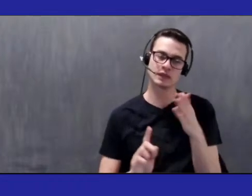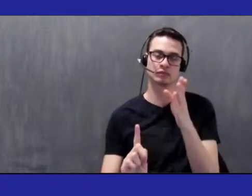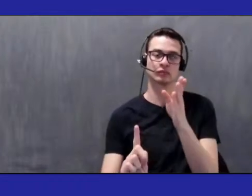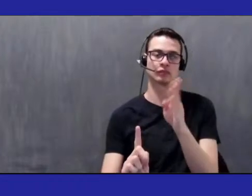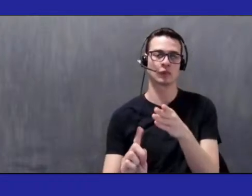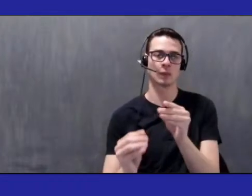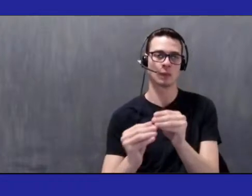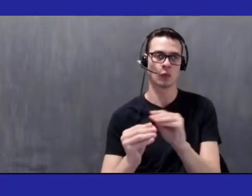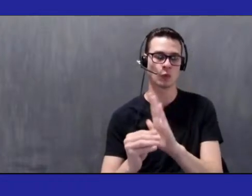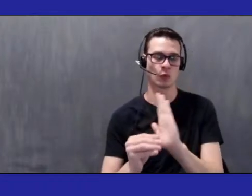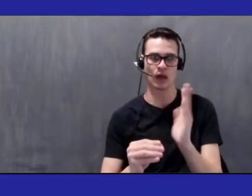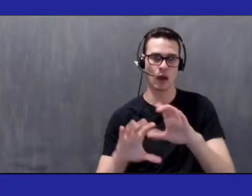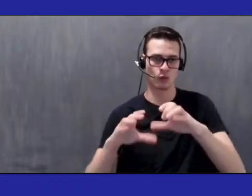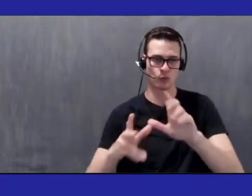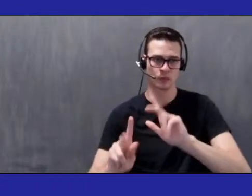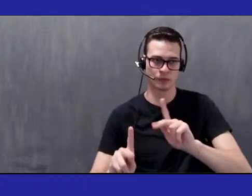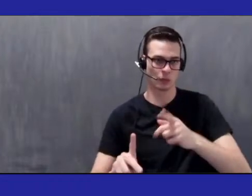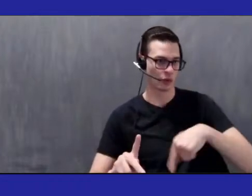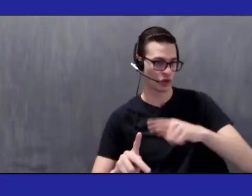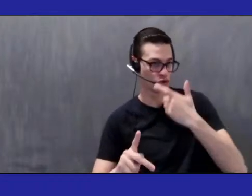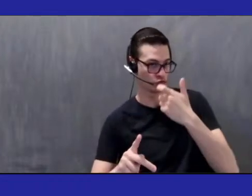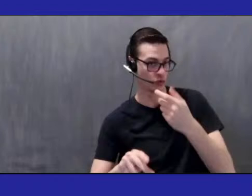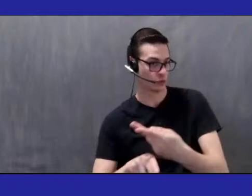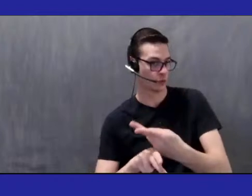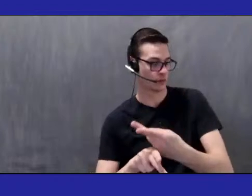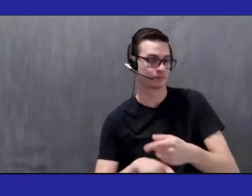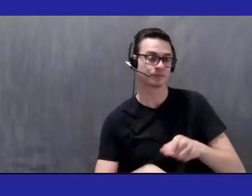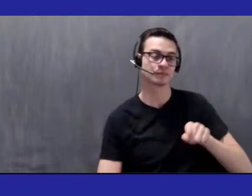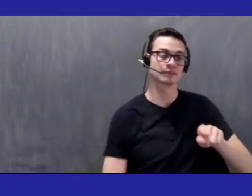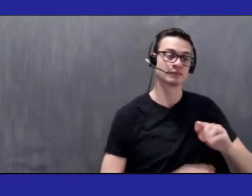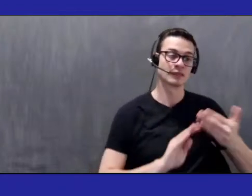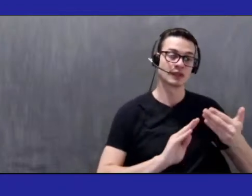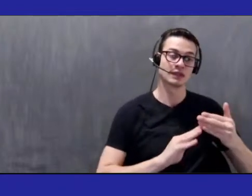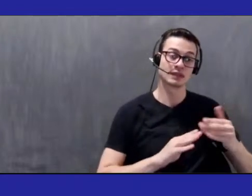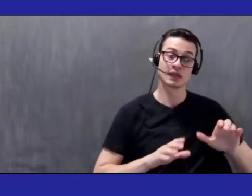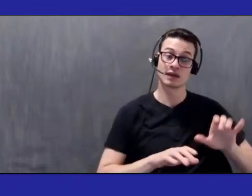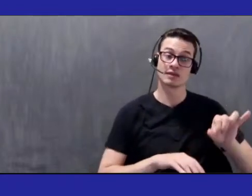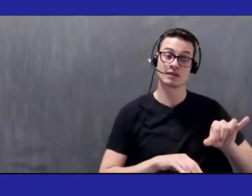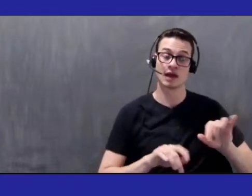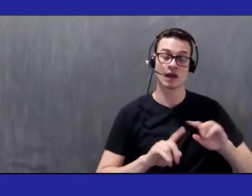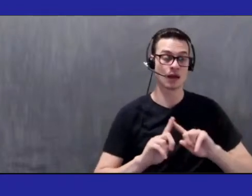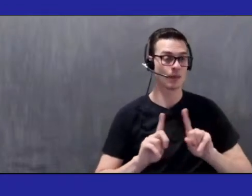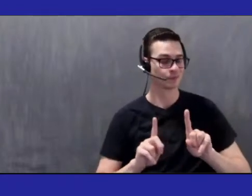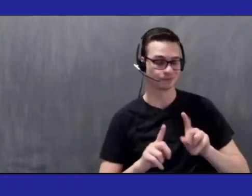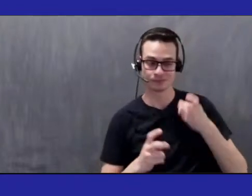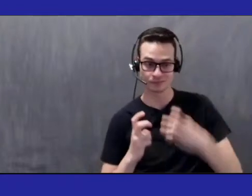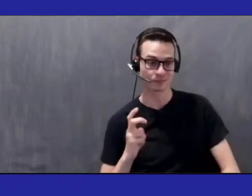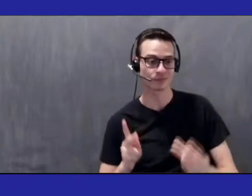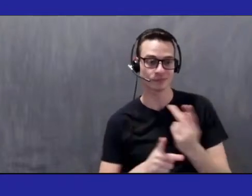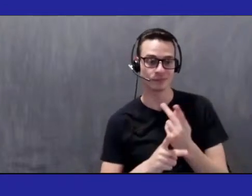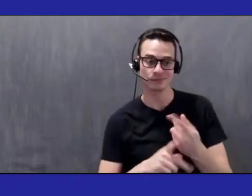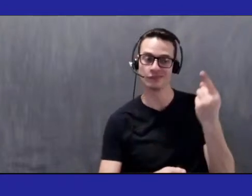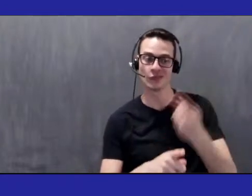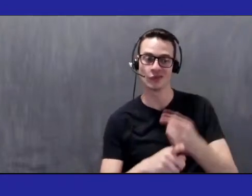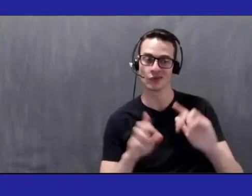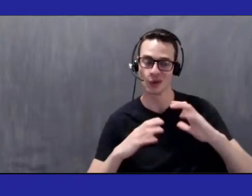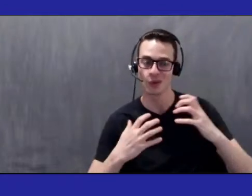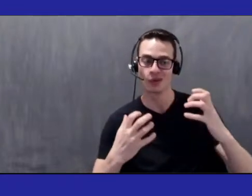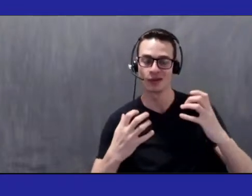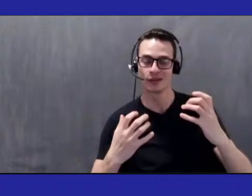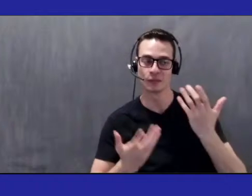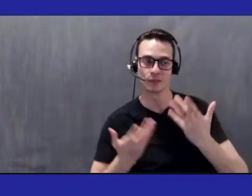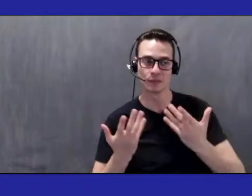work, and I don't know, we can consider it, but it's harder to find the right audience and also maybe not step